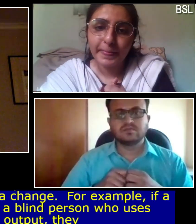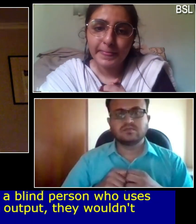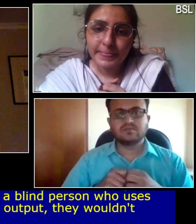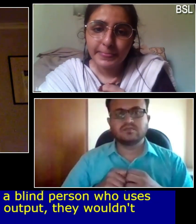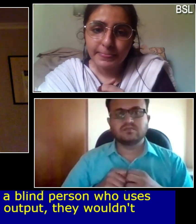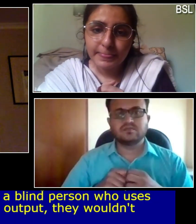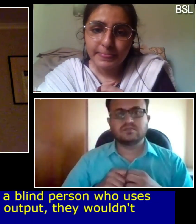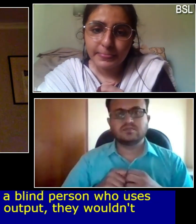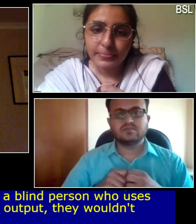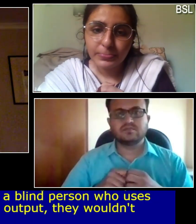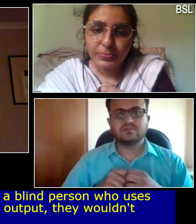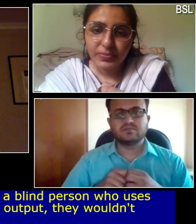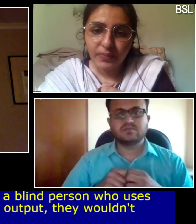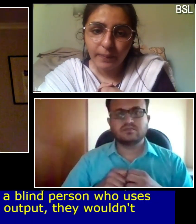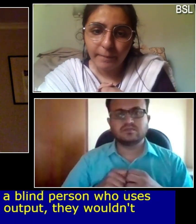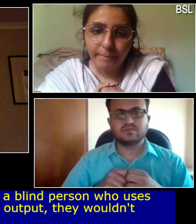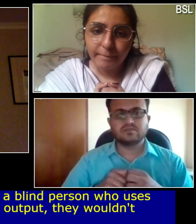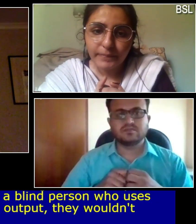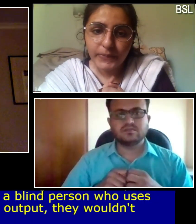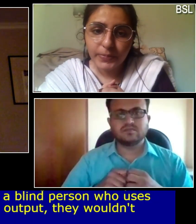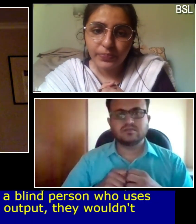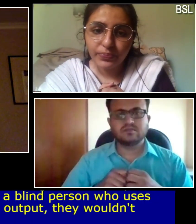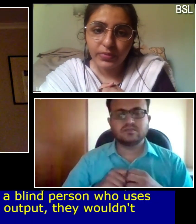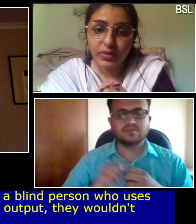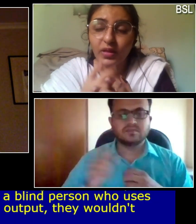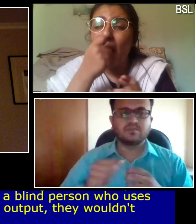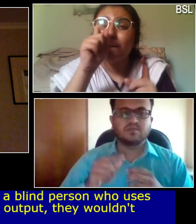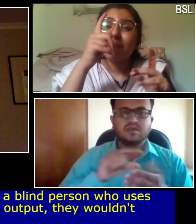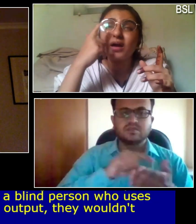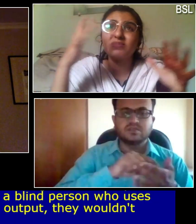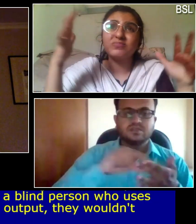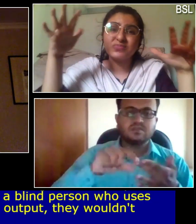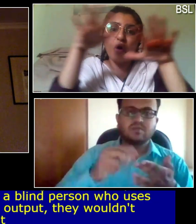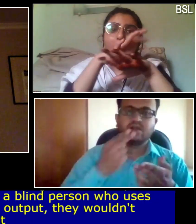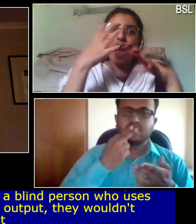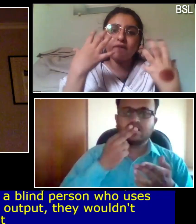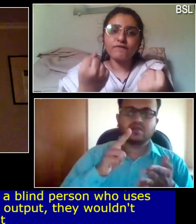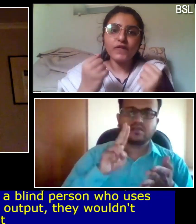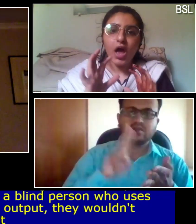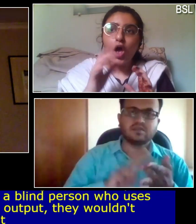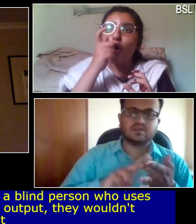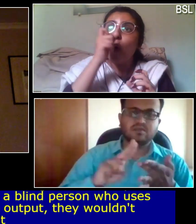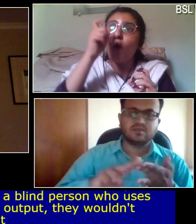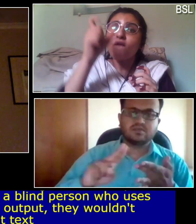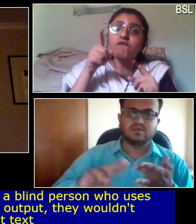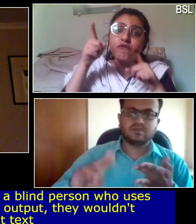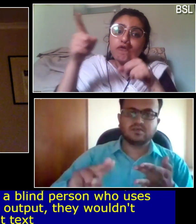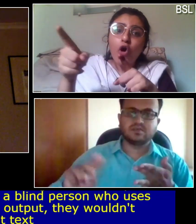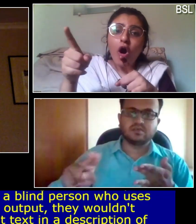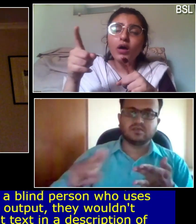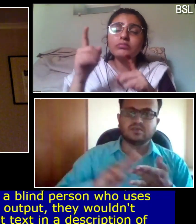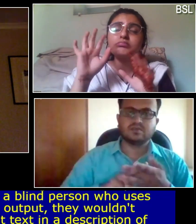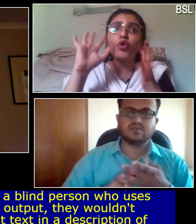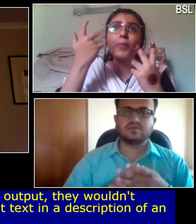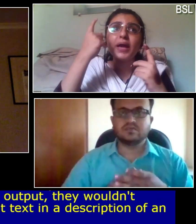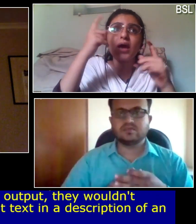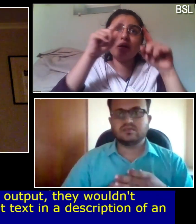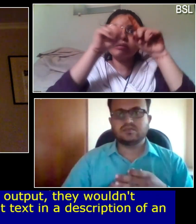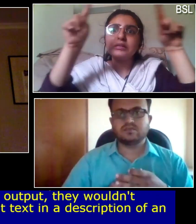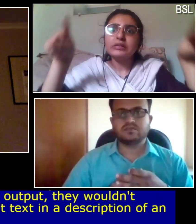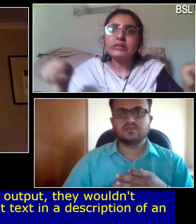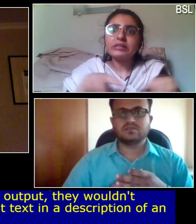for example, an alt tag in a description of an image on a website.